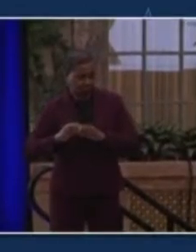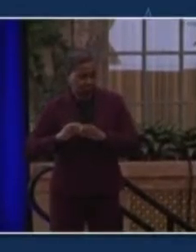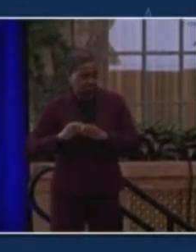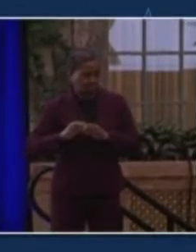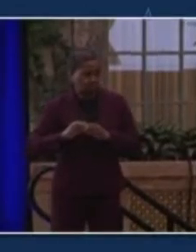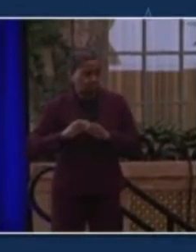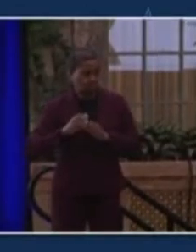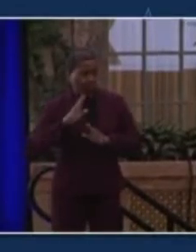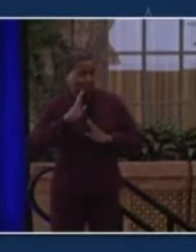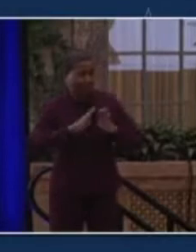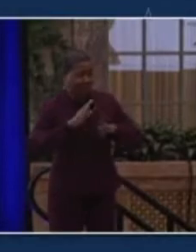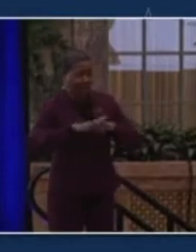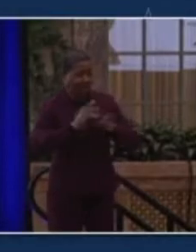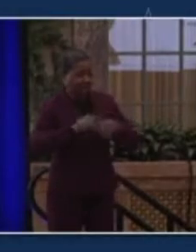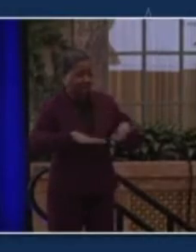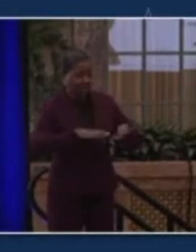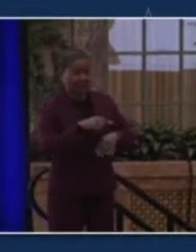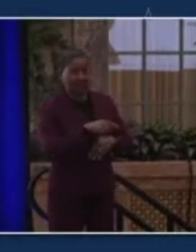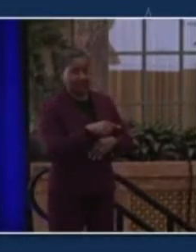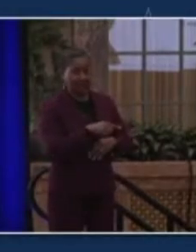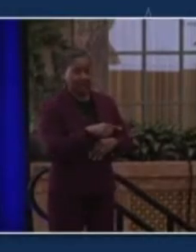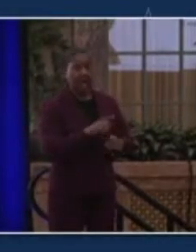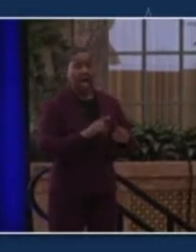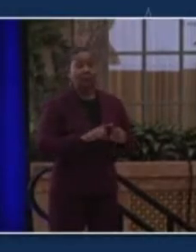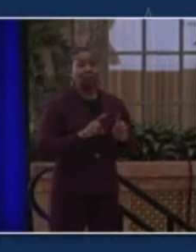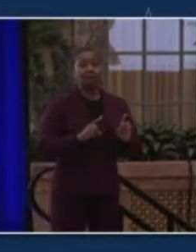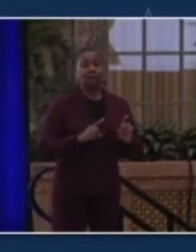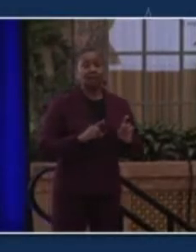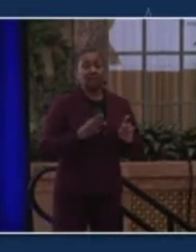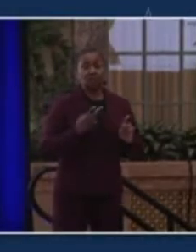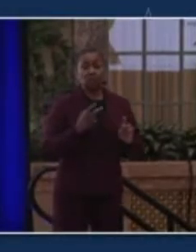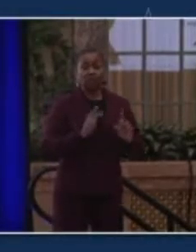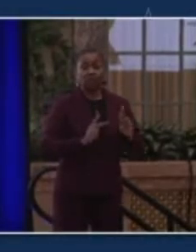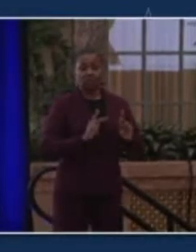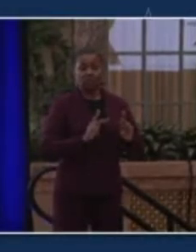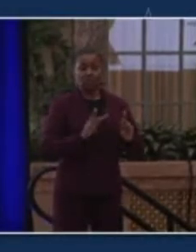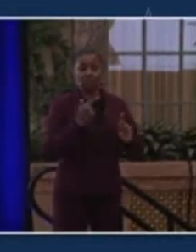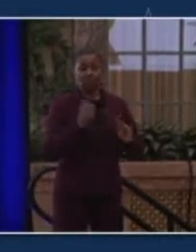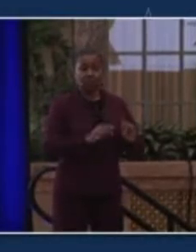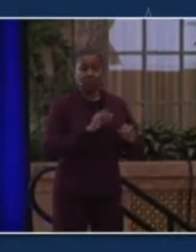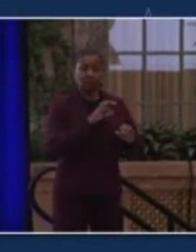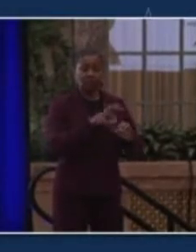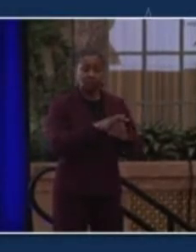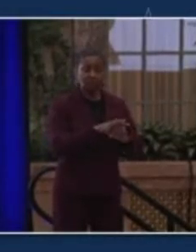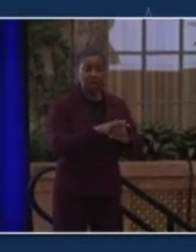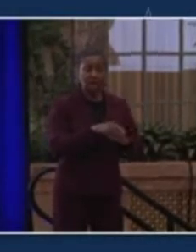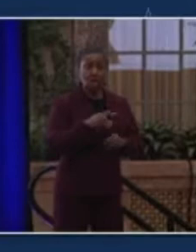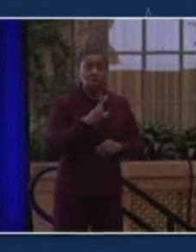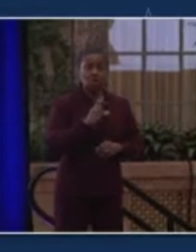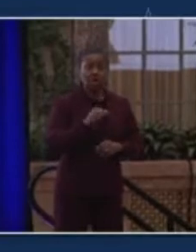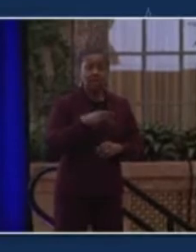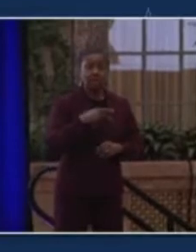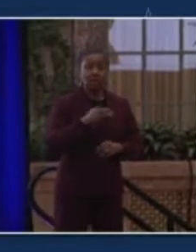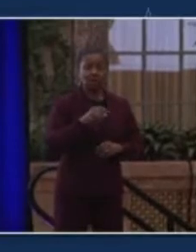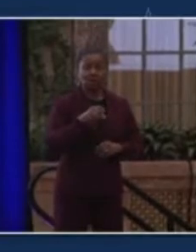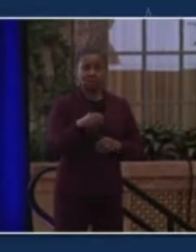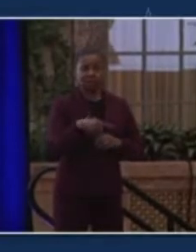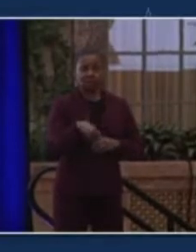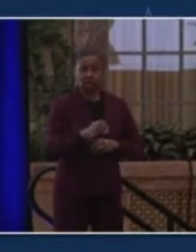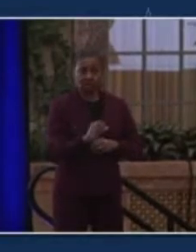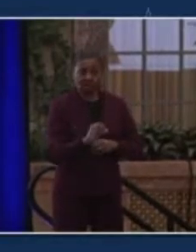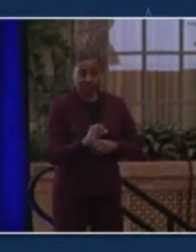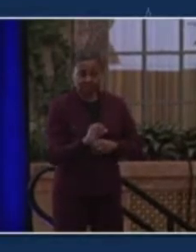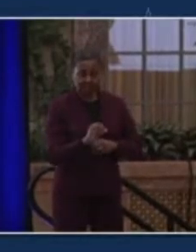put a bid on the property. But there were two other parties interested, the U.S. Post Office